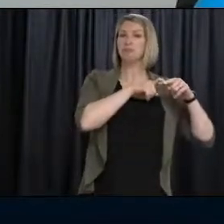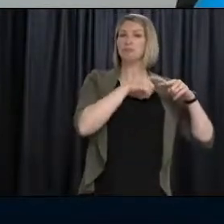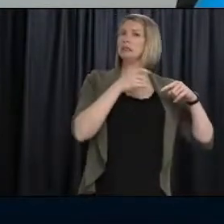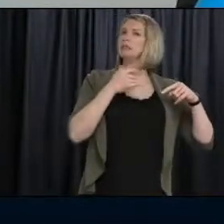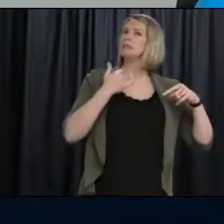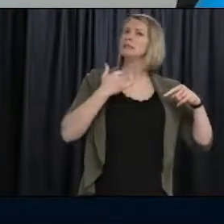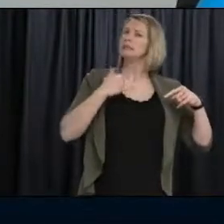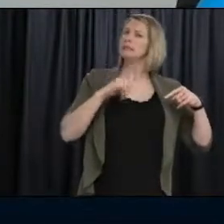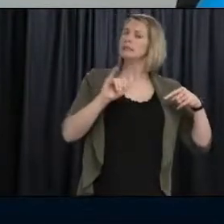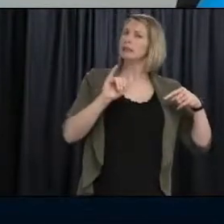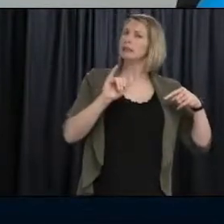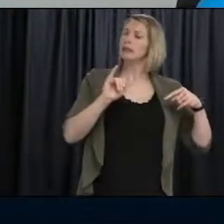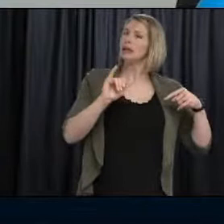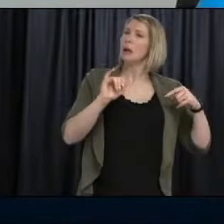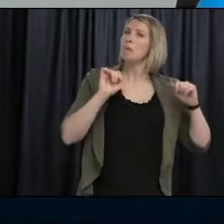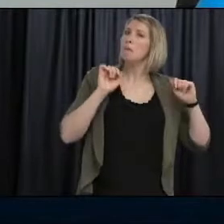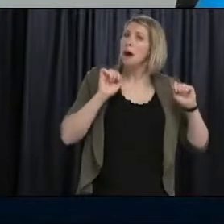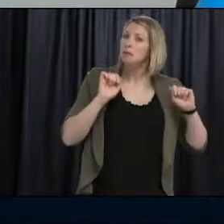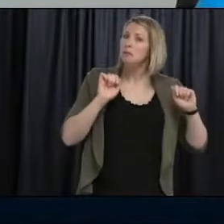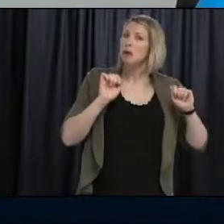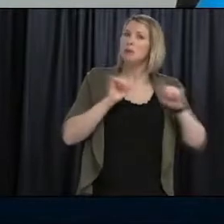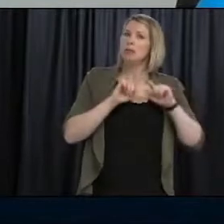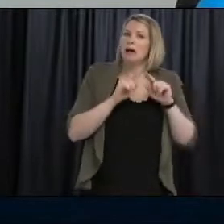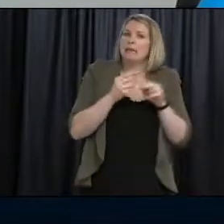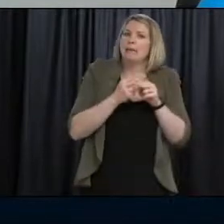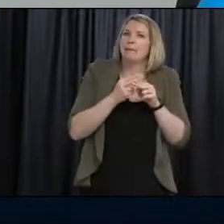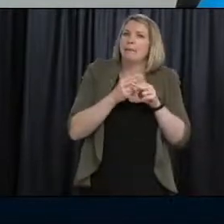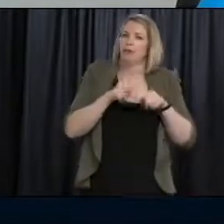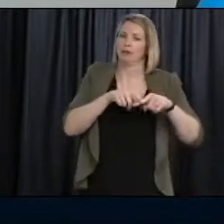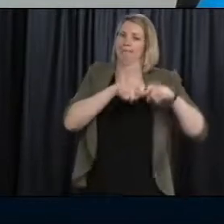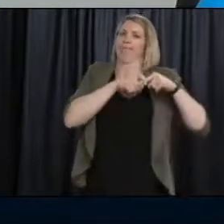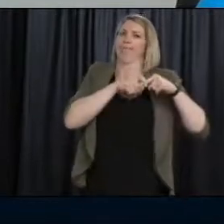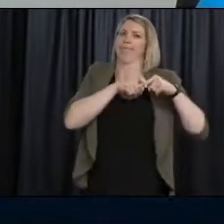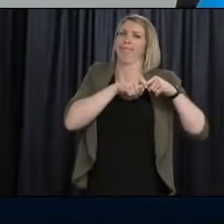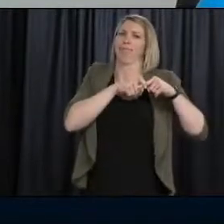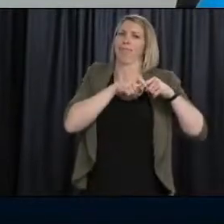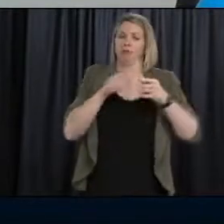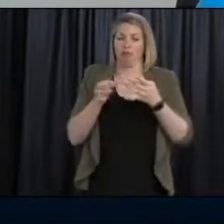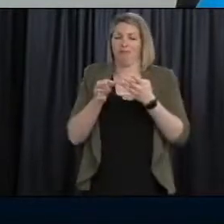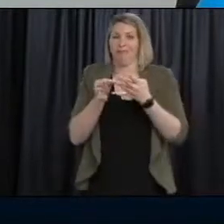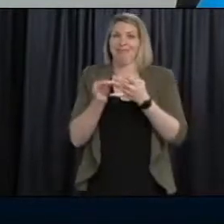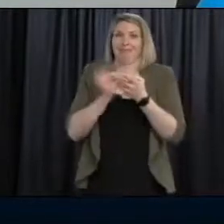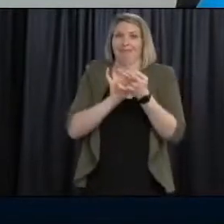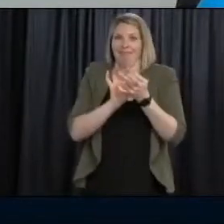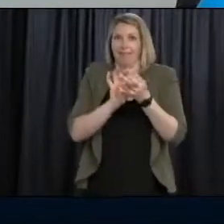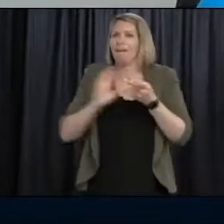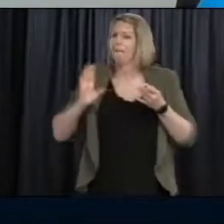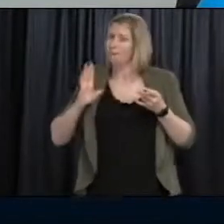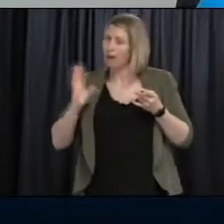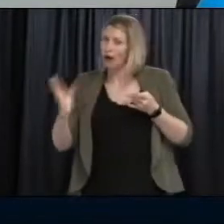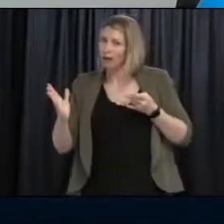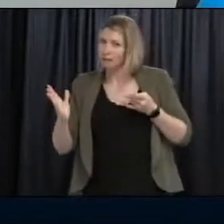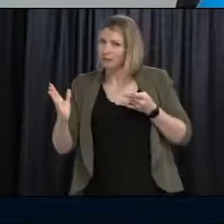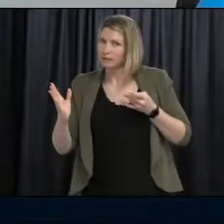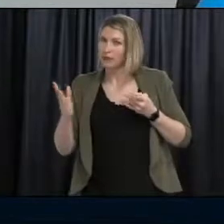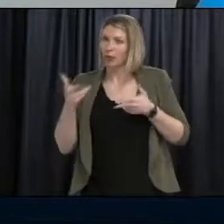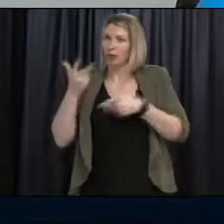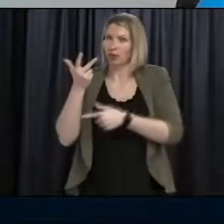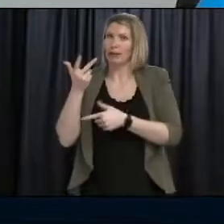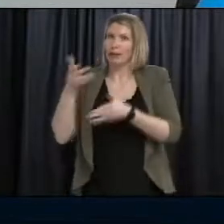under analysis. But it's effectively taking vaccine out of our hands in some